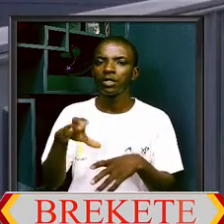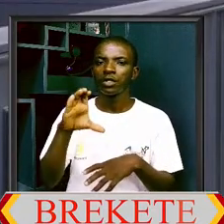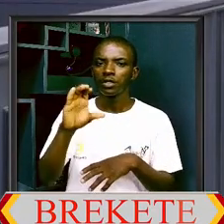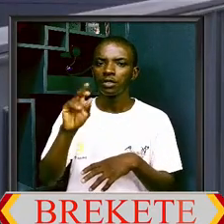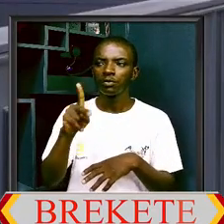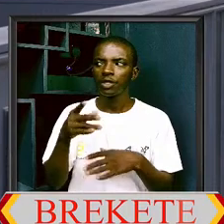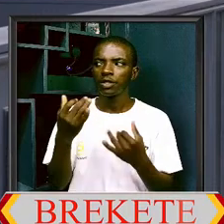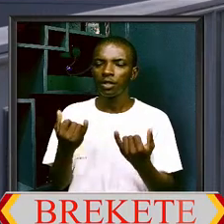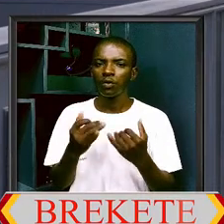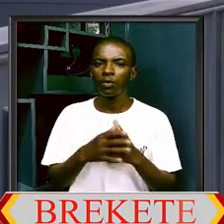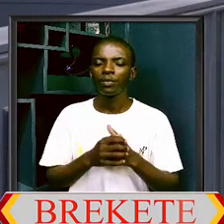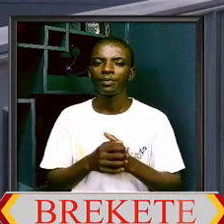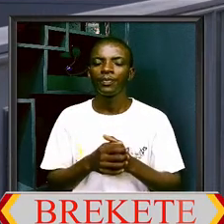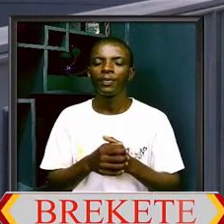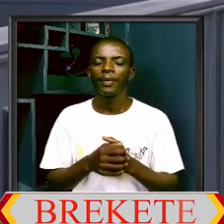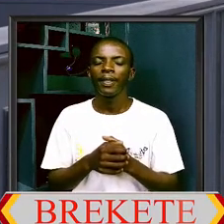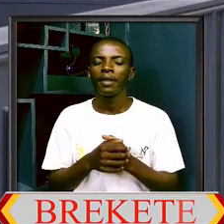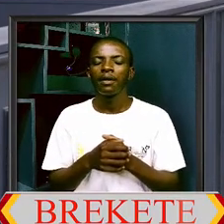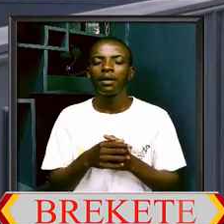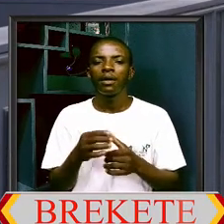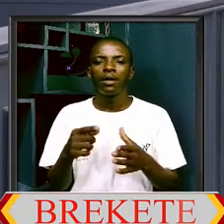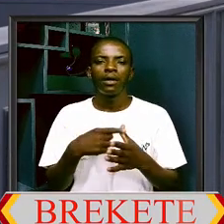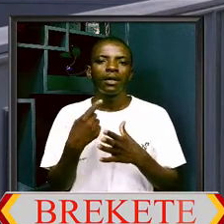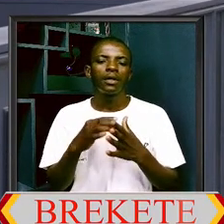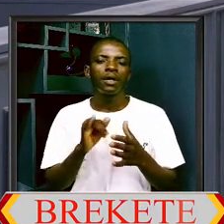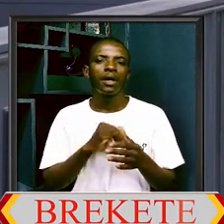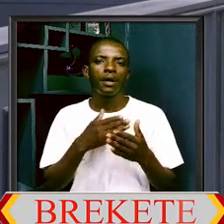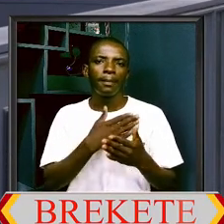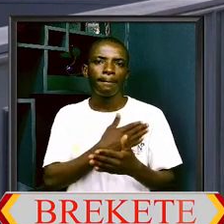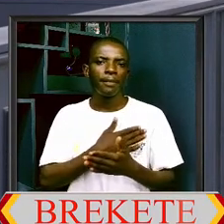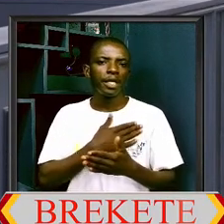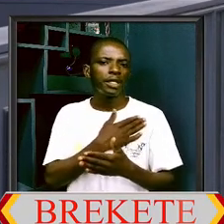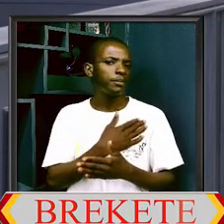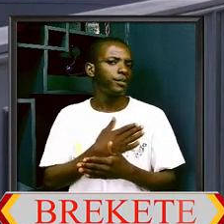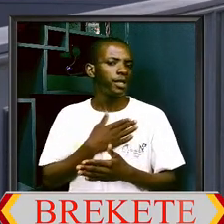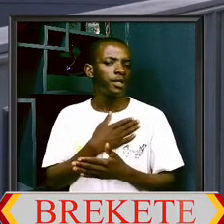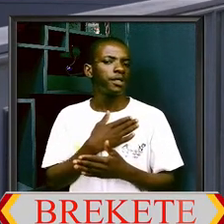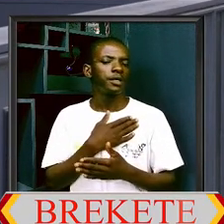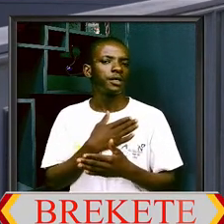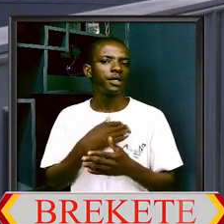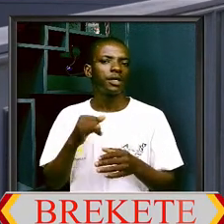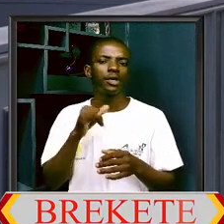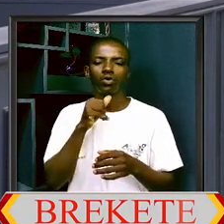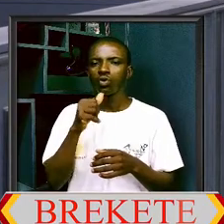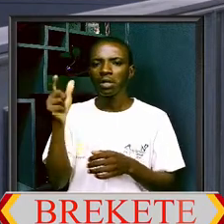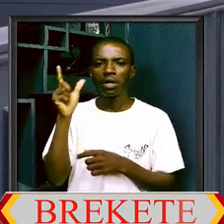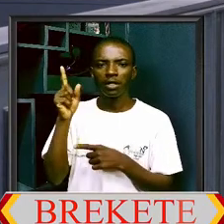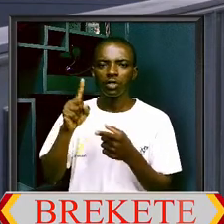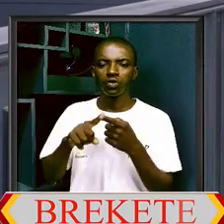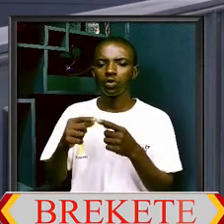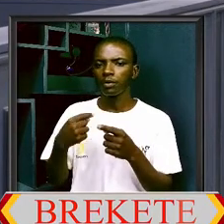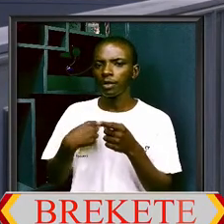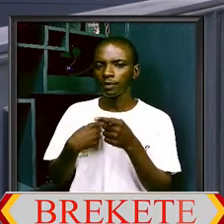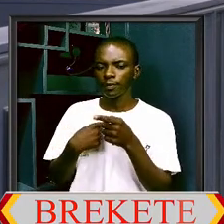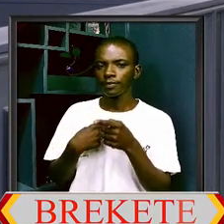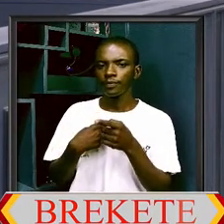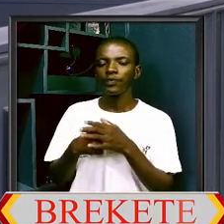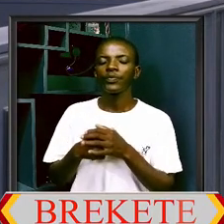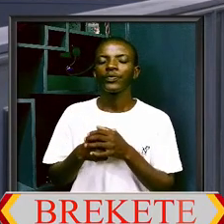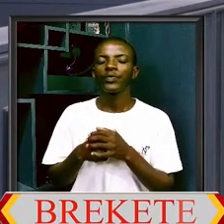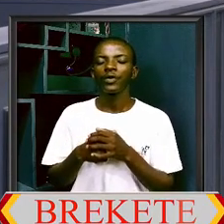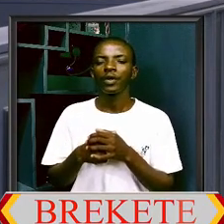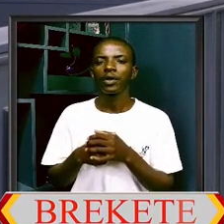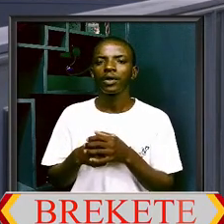CP now then H I pleaded pleaded he did not listen to me